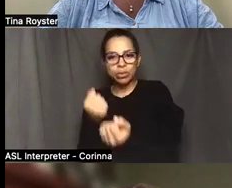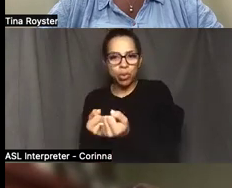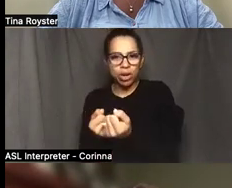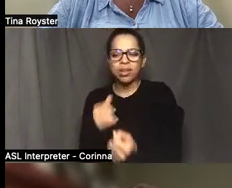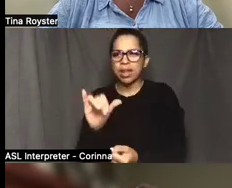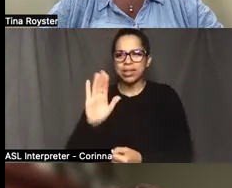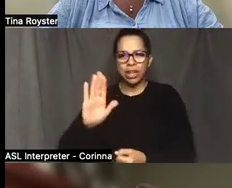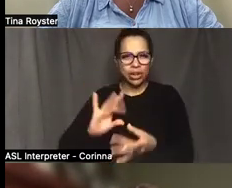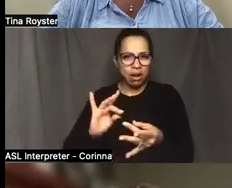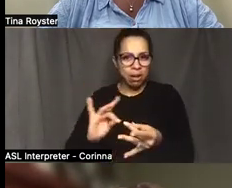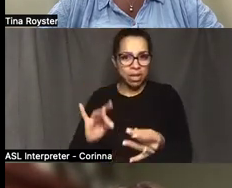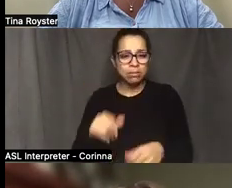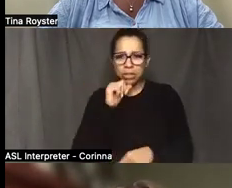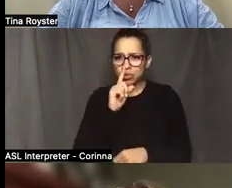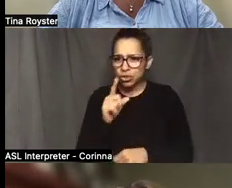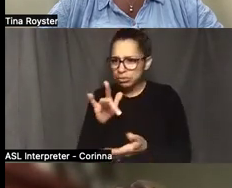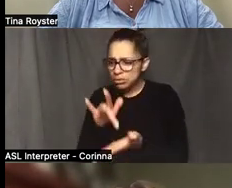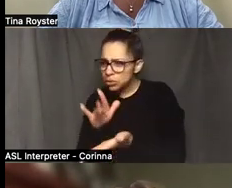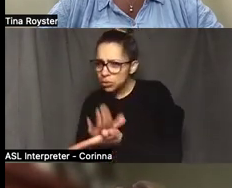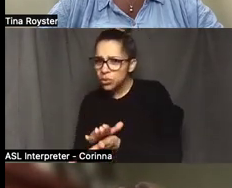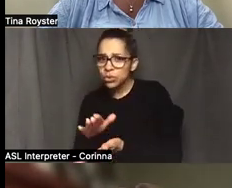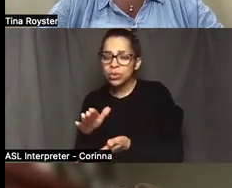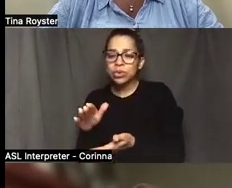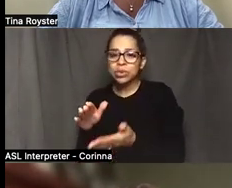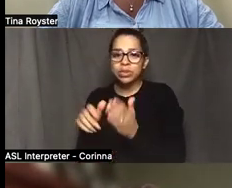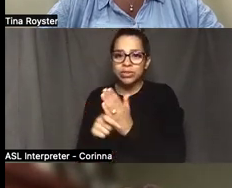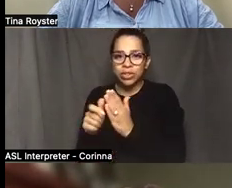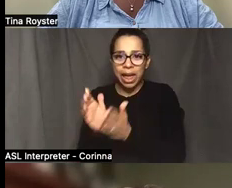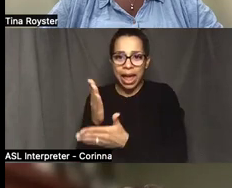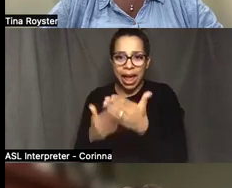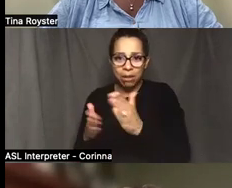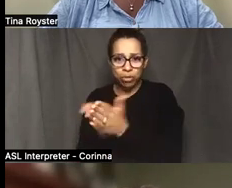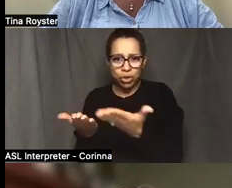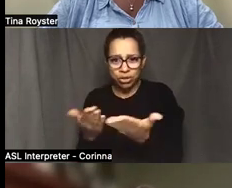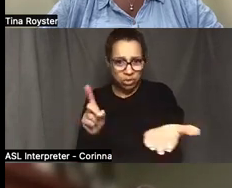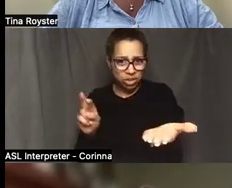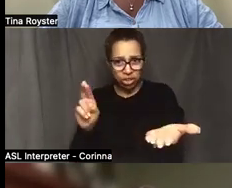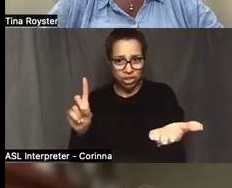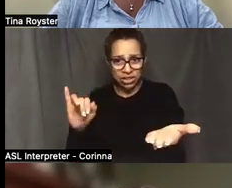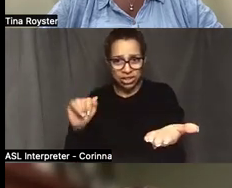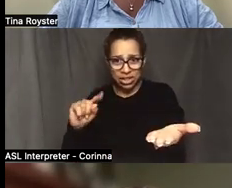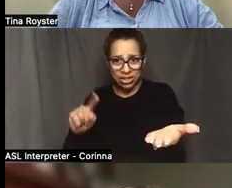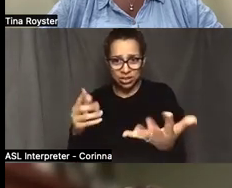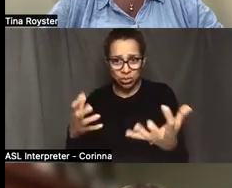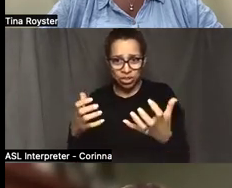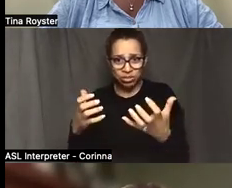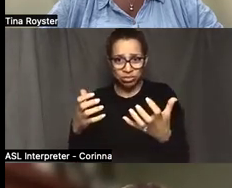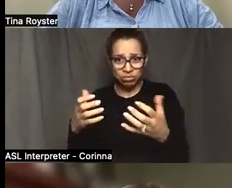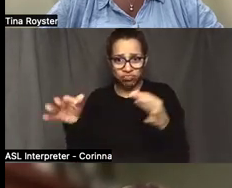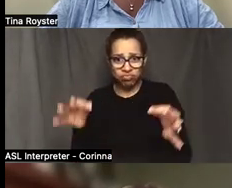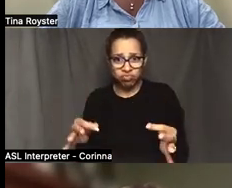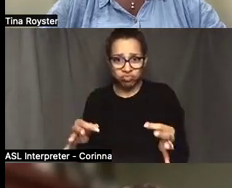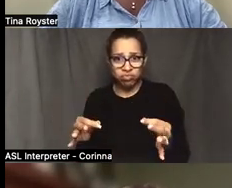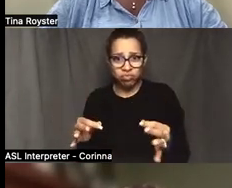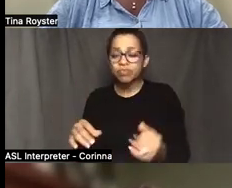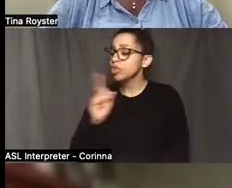sure this is for the middle school handbook section of it. So Dr. Diaz, I'm not sure if you want to elaborate anything on that. Sure. No,